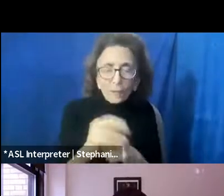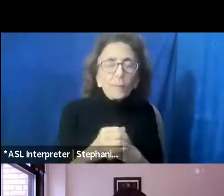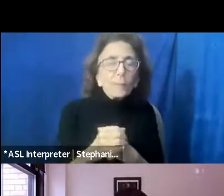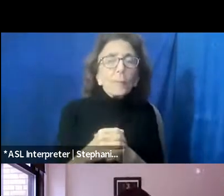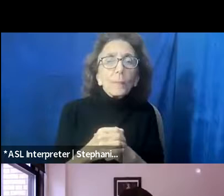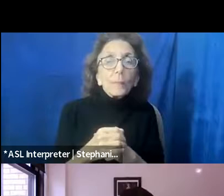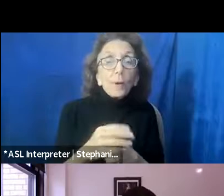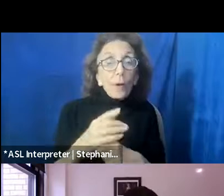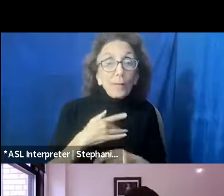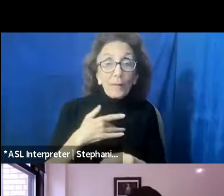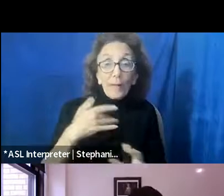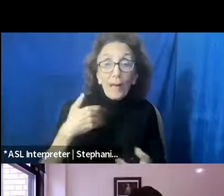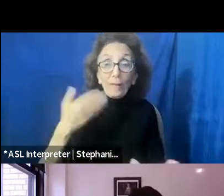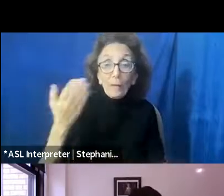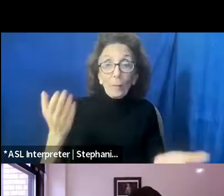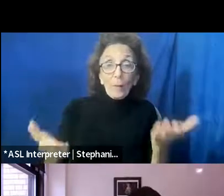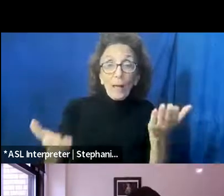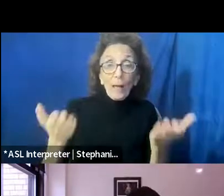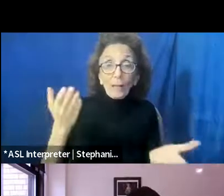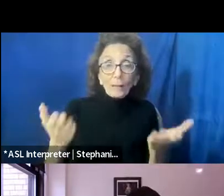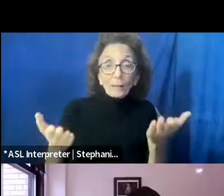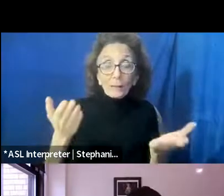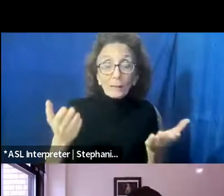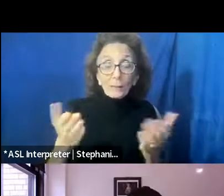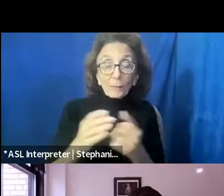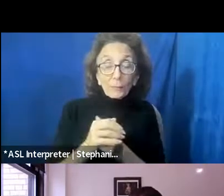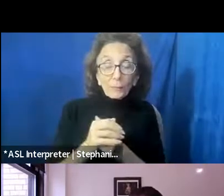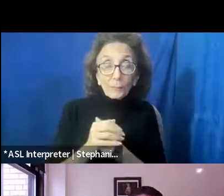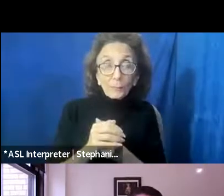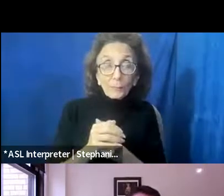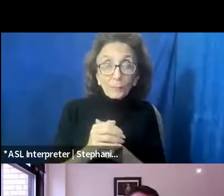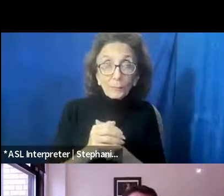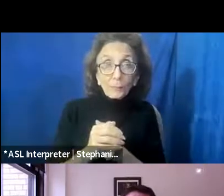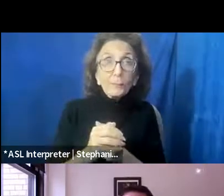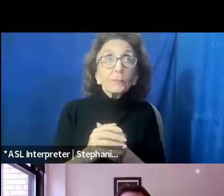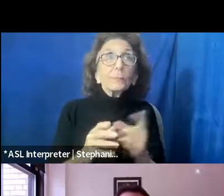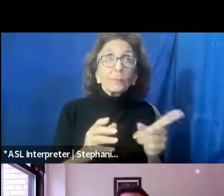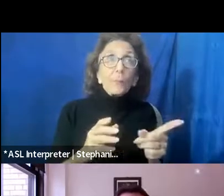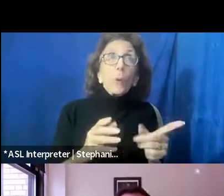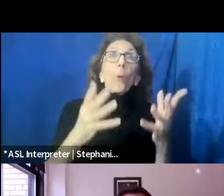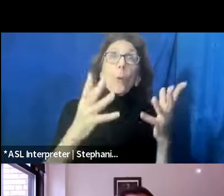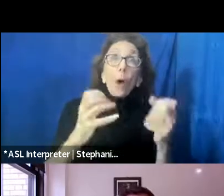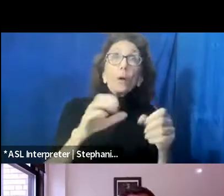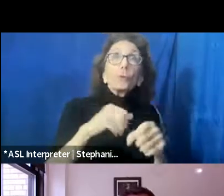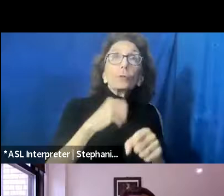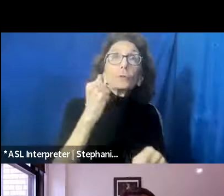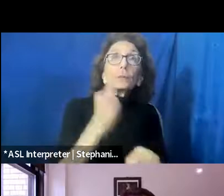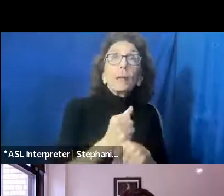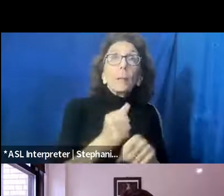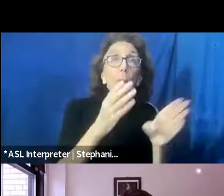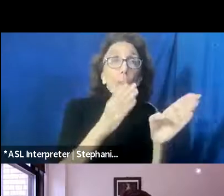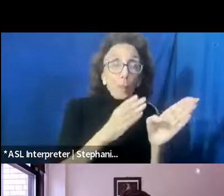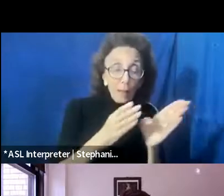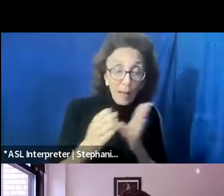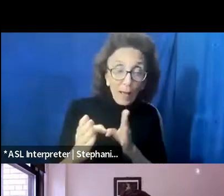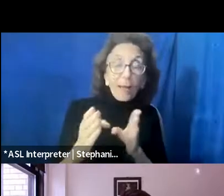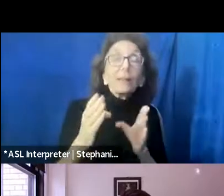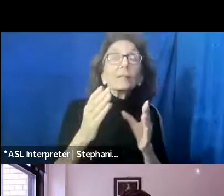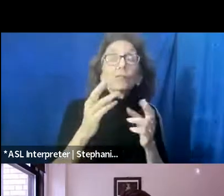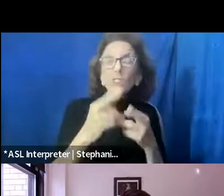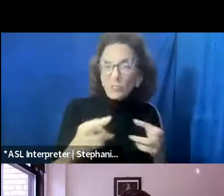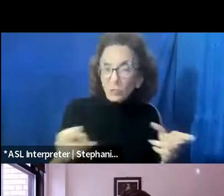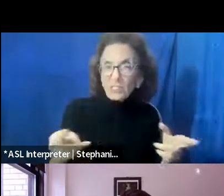a balance of sort of having a plan or a chunk of resources, whether that's money,